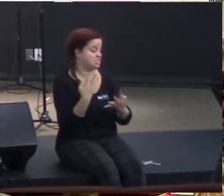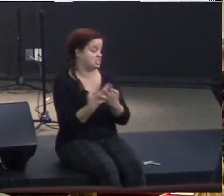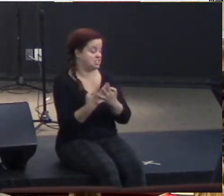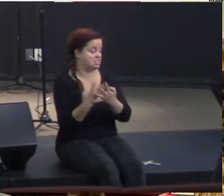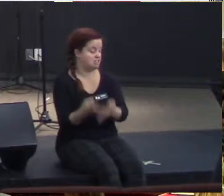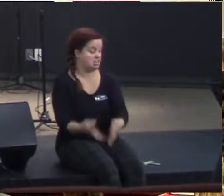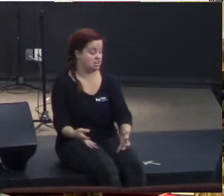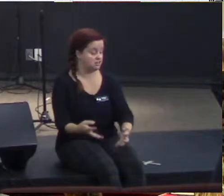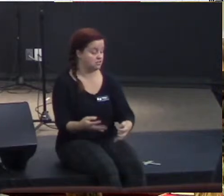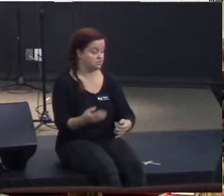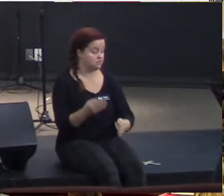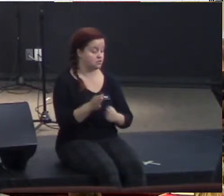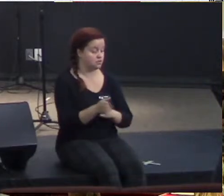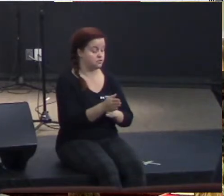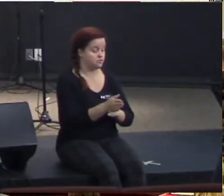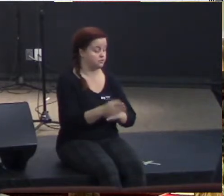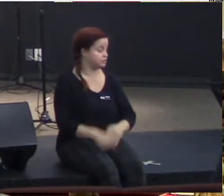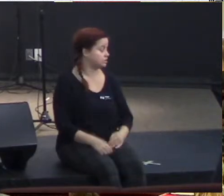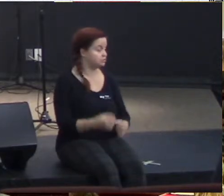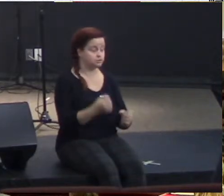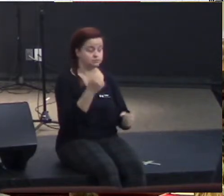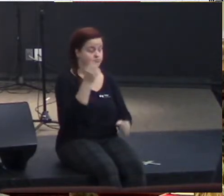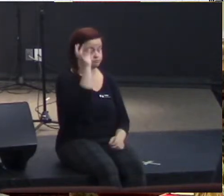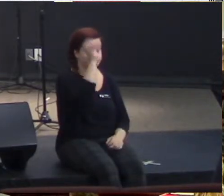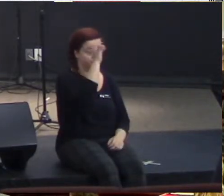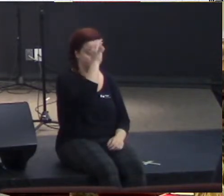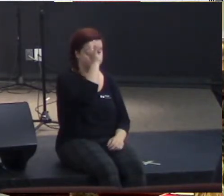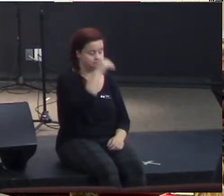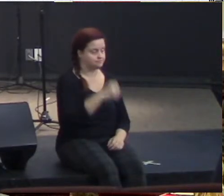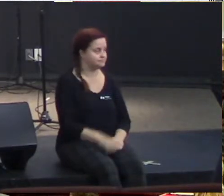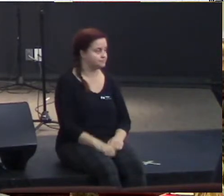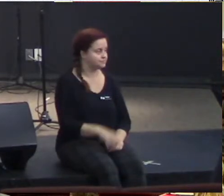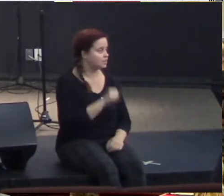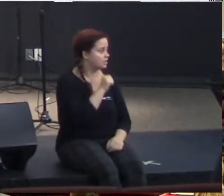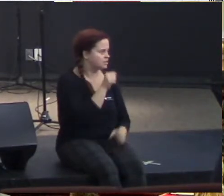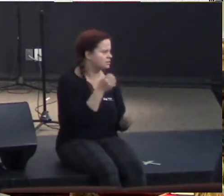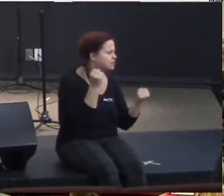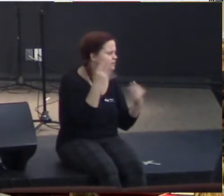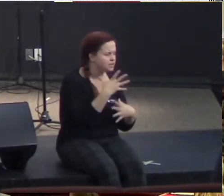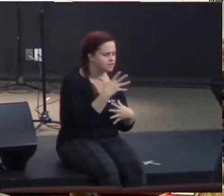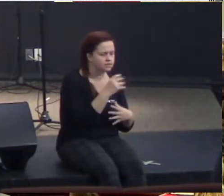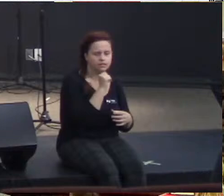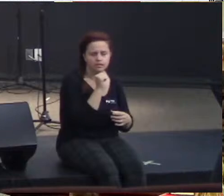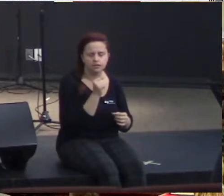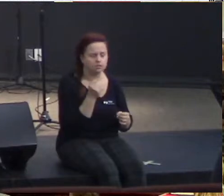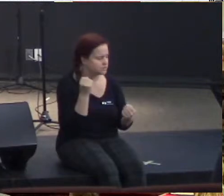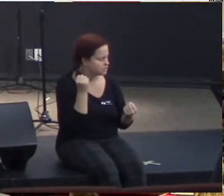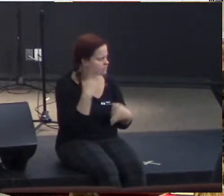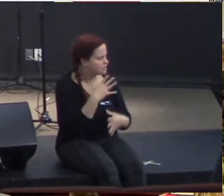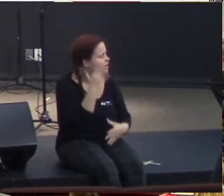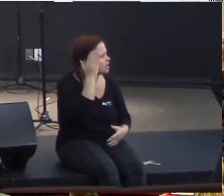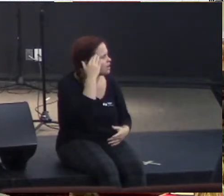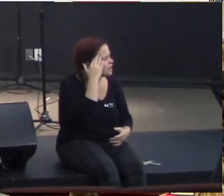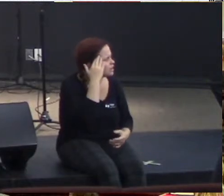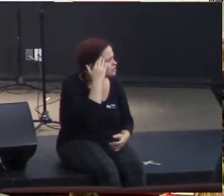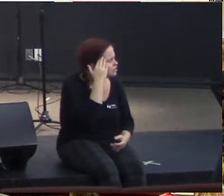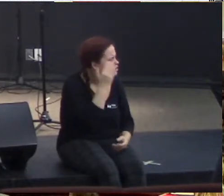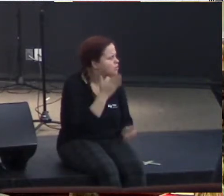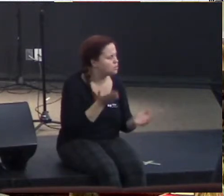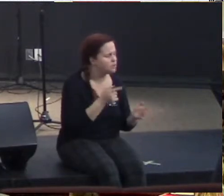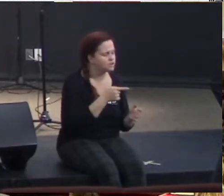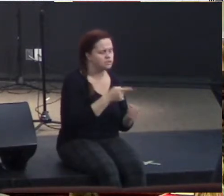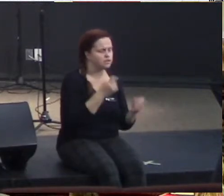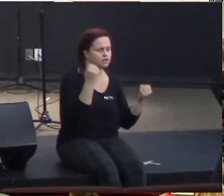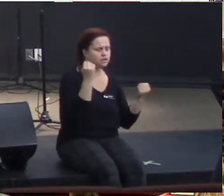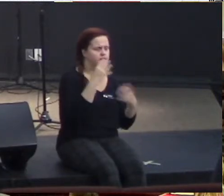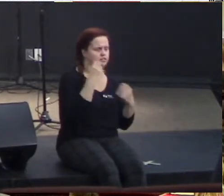Don't be afraid. Don't be afraid. I know what you're fearing. You're